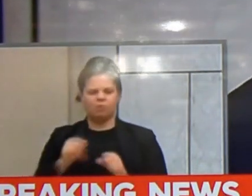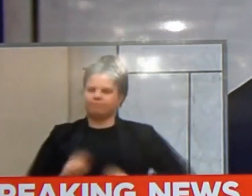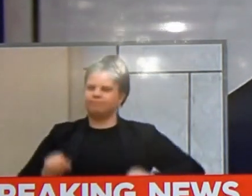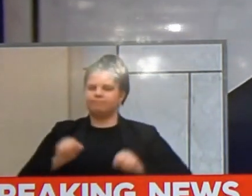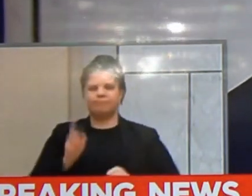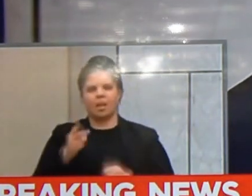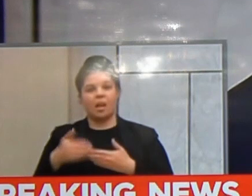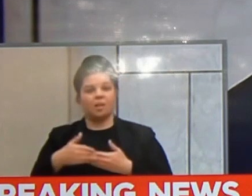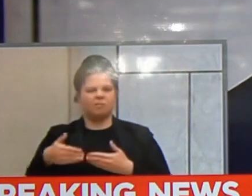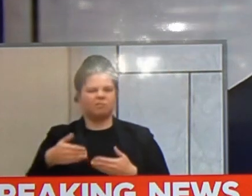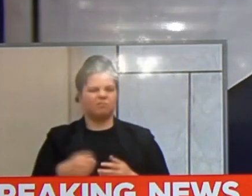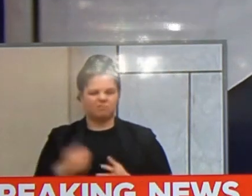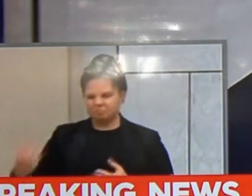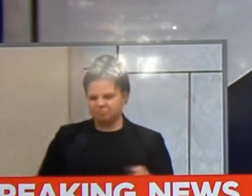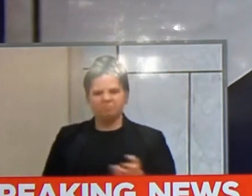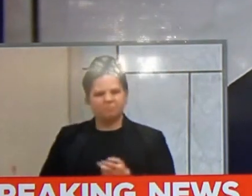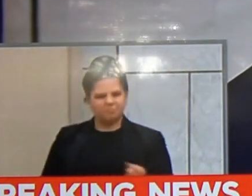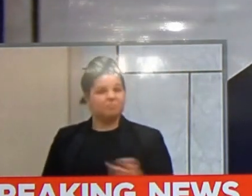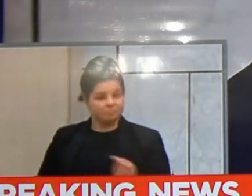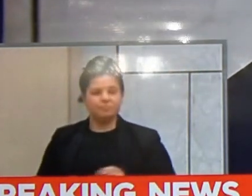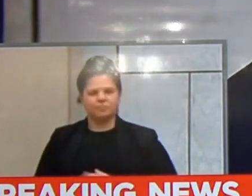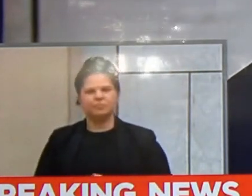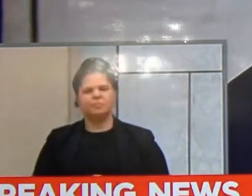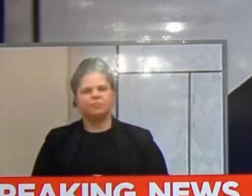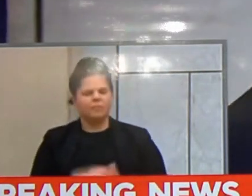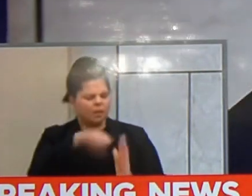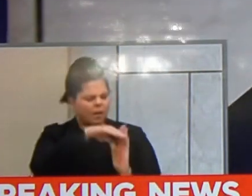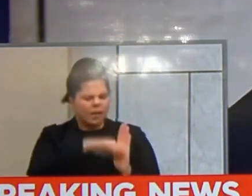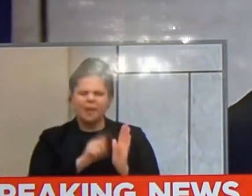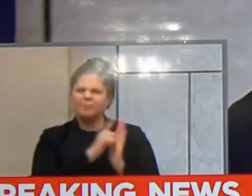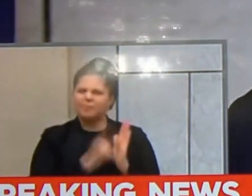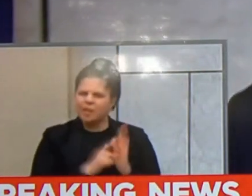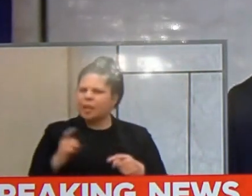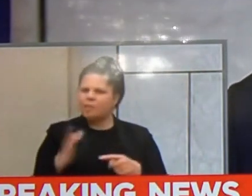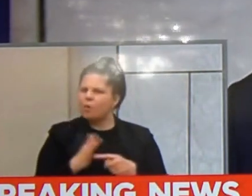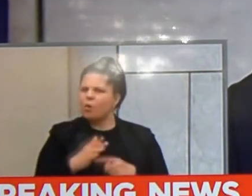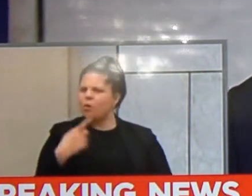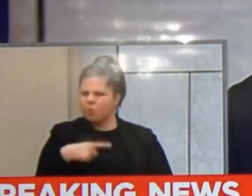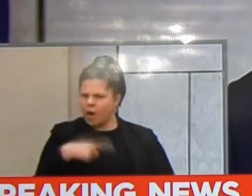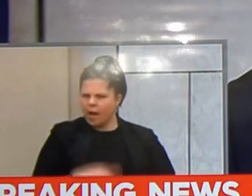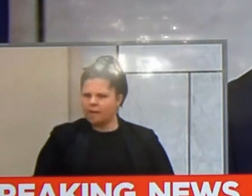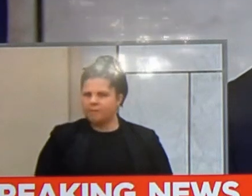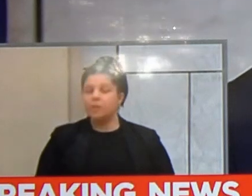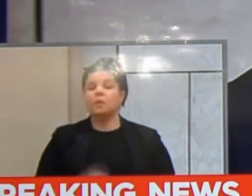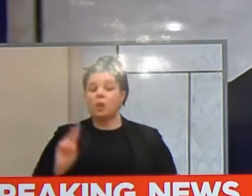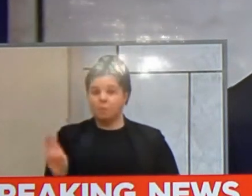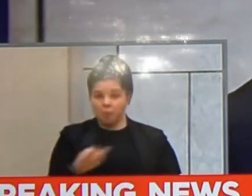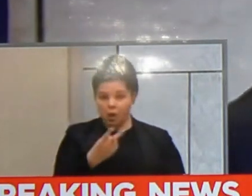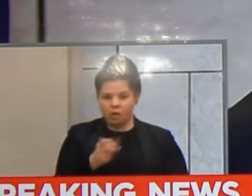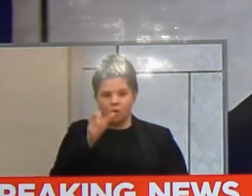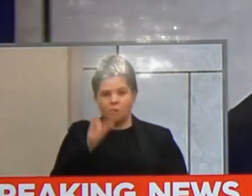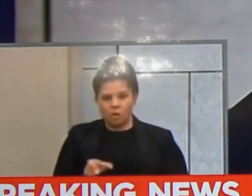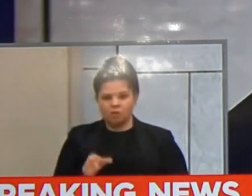future. What is important as part of this code is that both parties negotiate in good faith, that there is